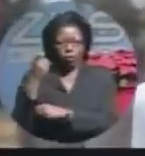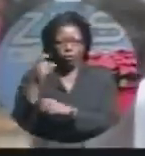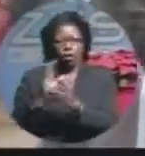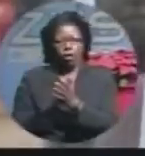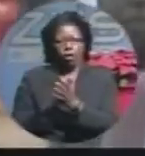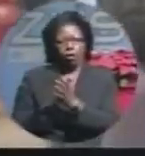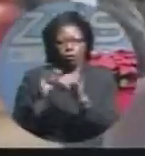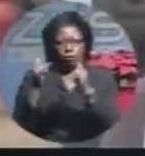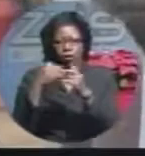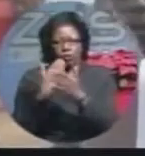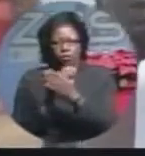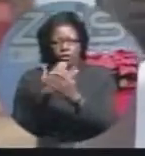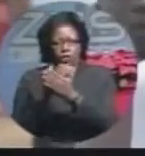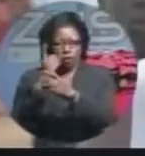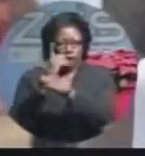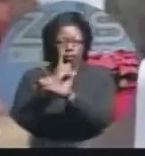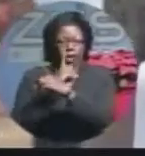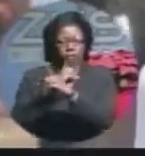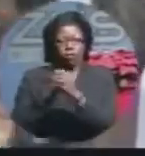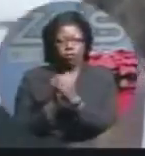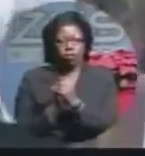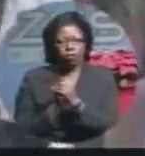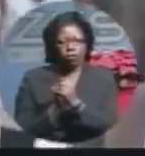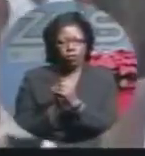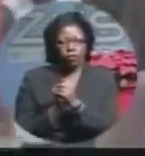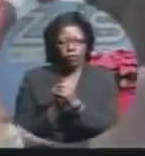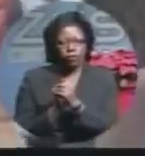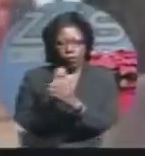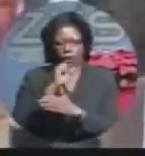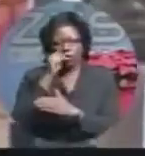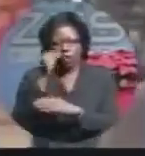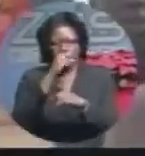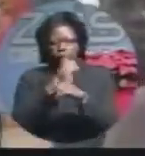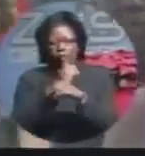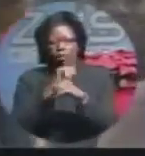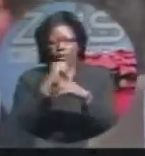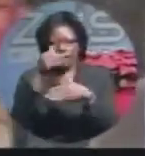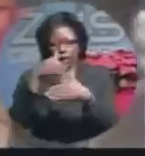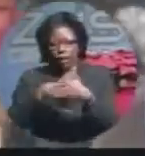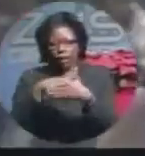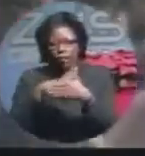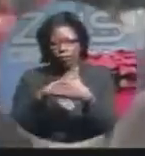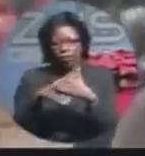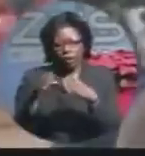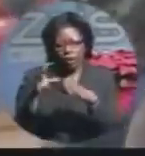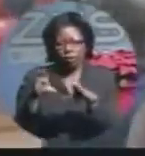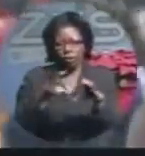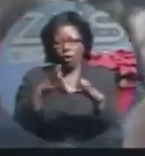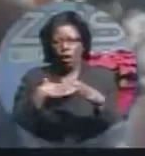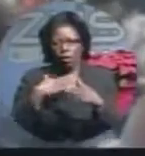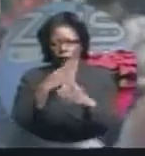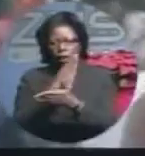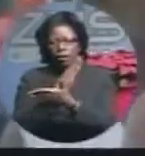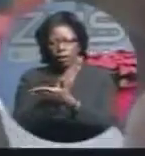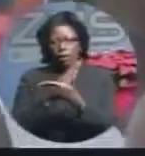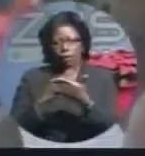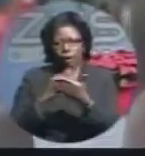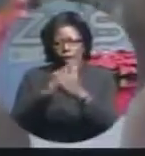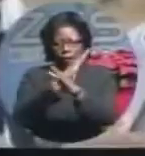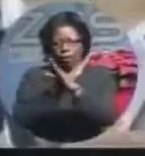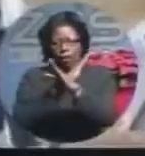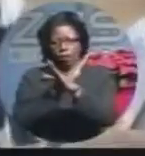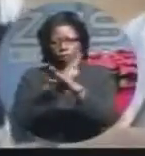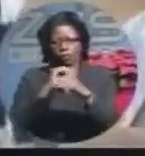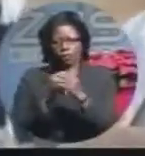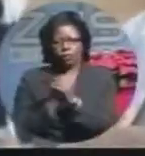defense. Me and my big man, we swallow the paint, make sure the defenders won't get in there. And I was doing my part, getting all the block shots and getting the rebounds as a big